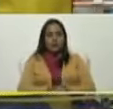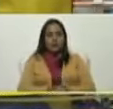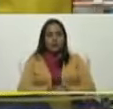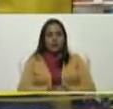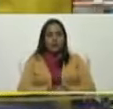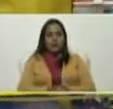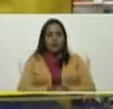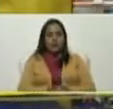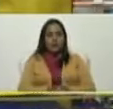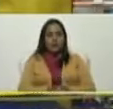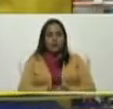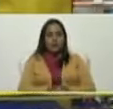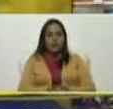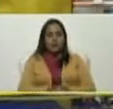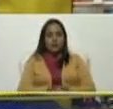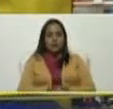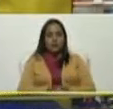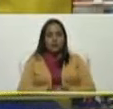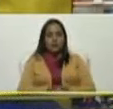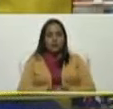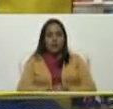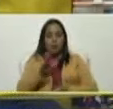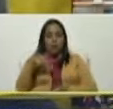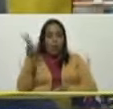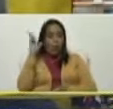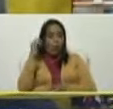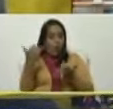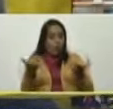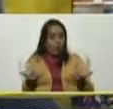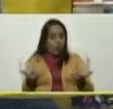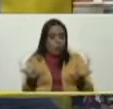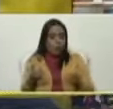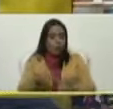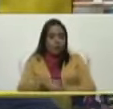Dominica. Can you hear me now? Escucha.